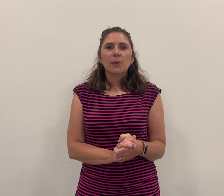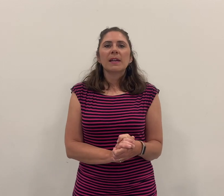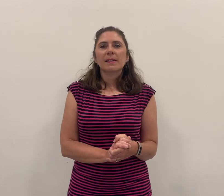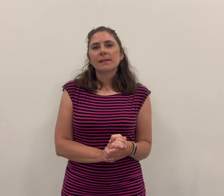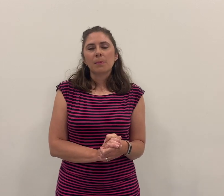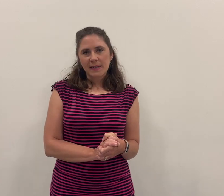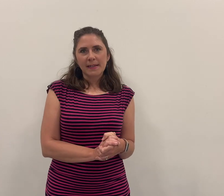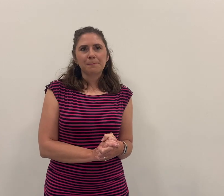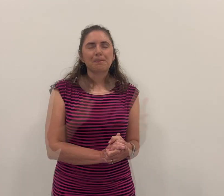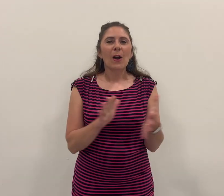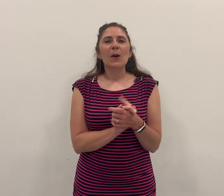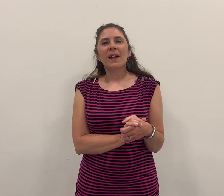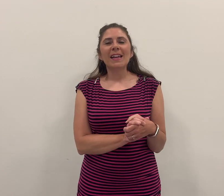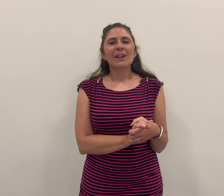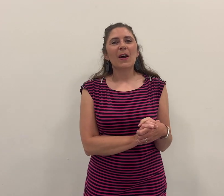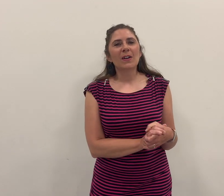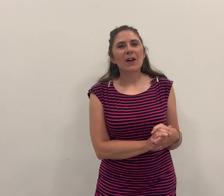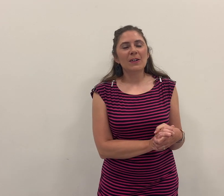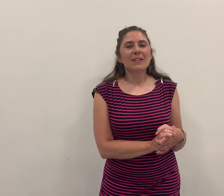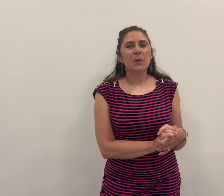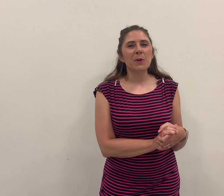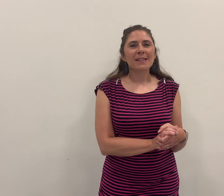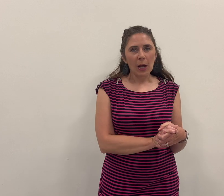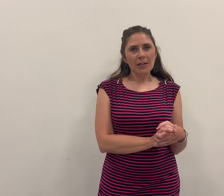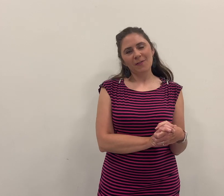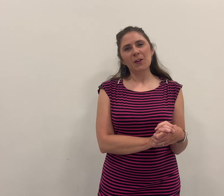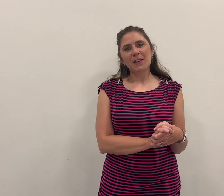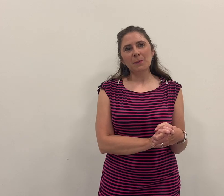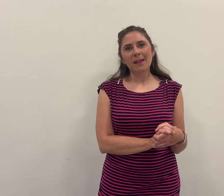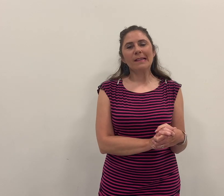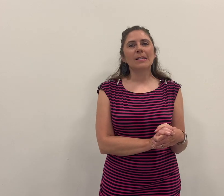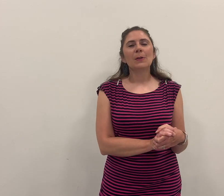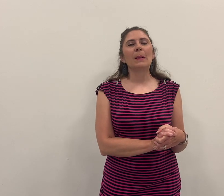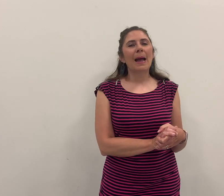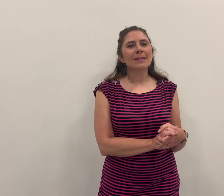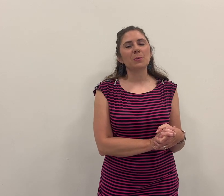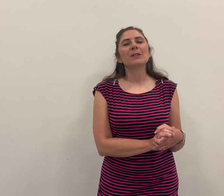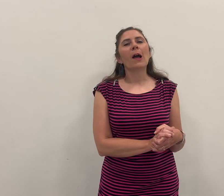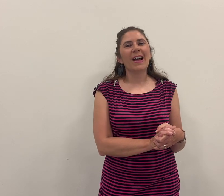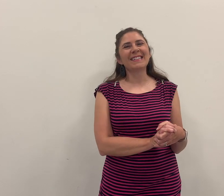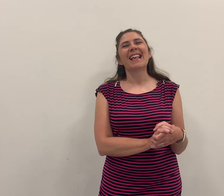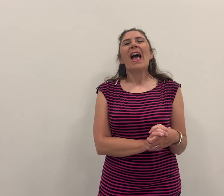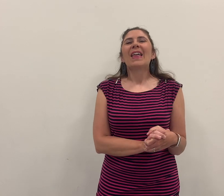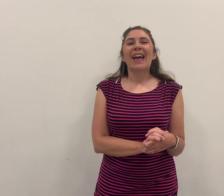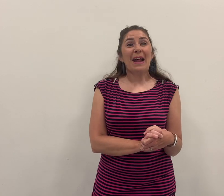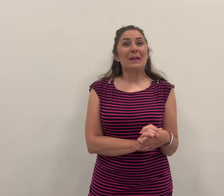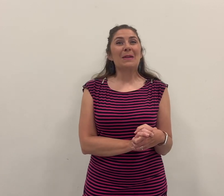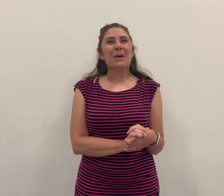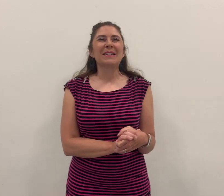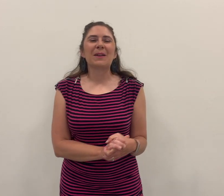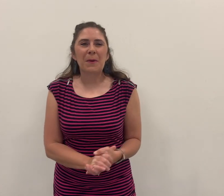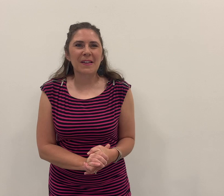grant you His blessing. All right, here are our three songs for this week. These are the last three songs that